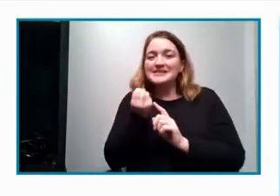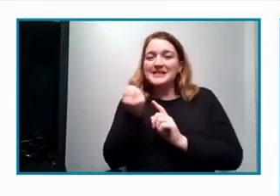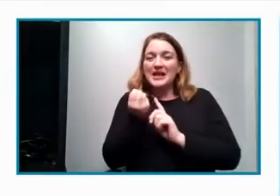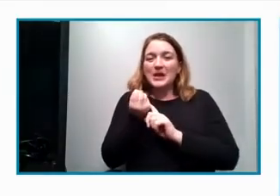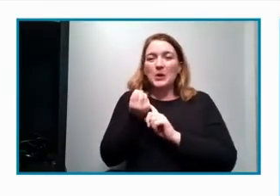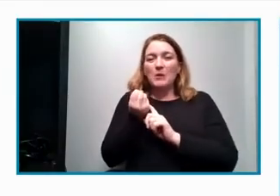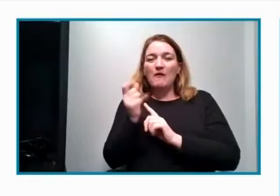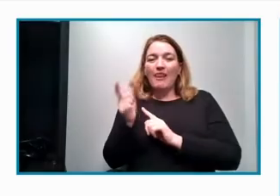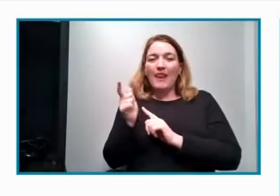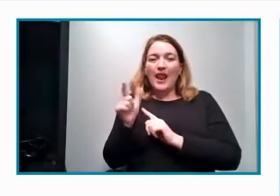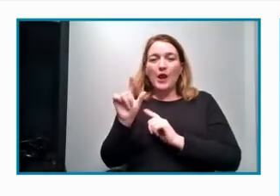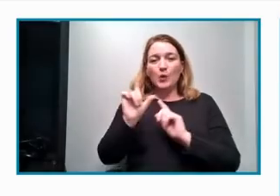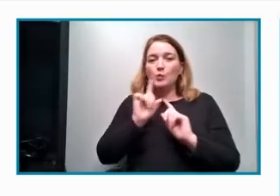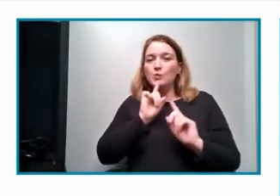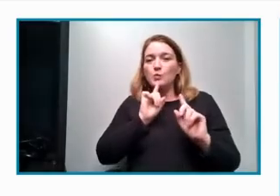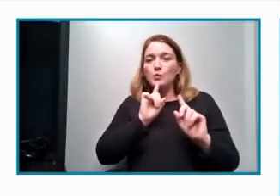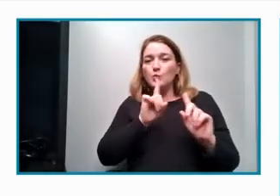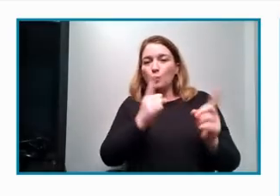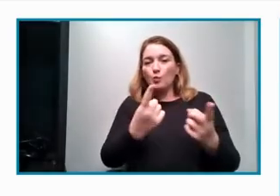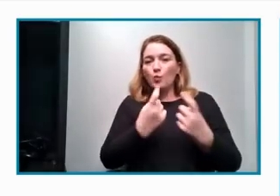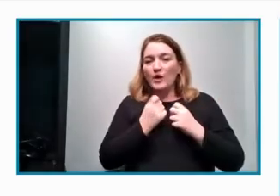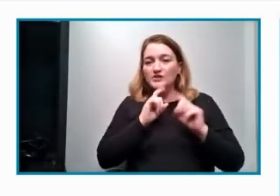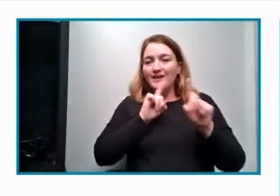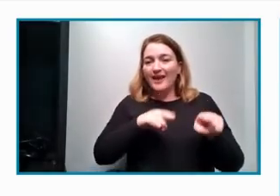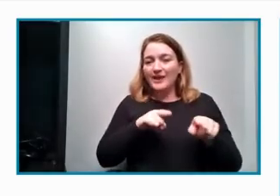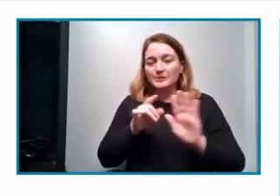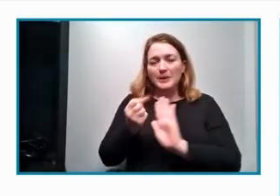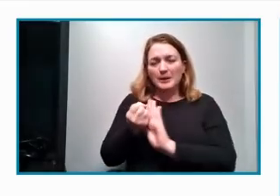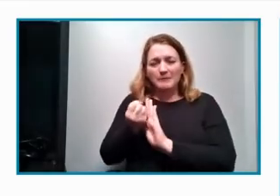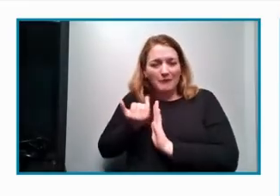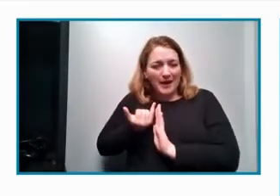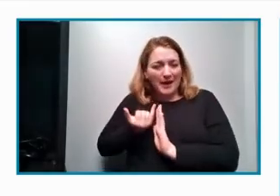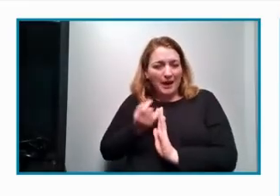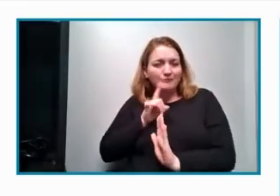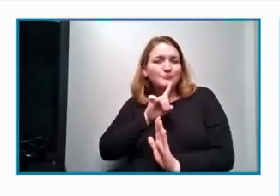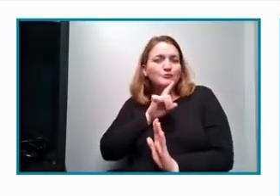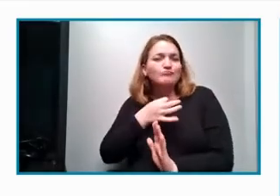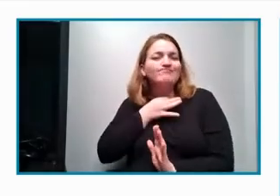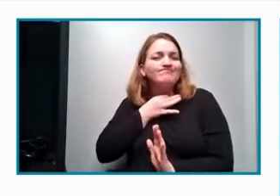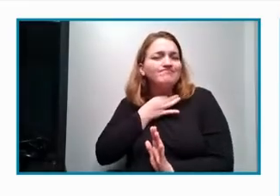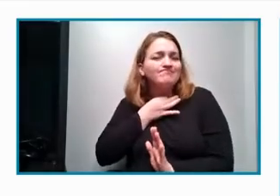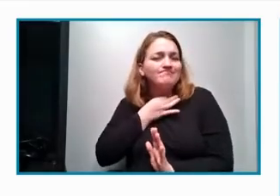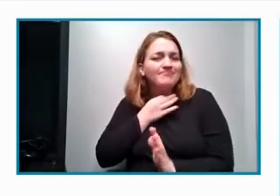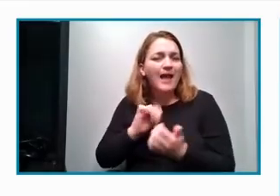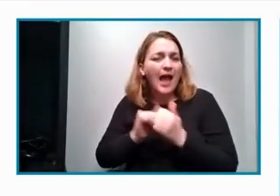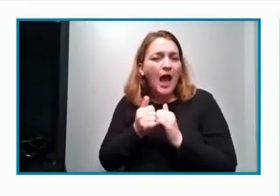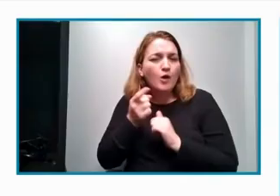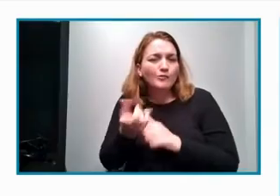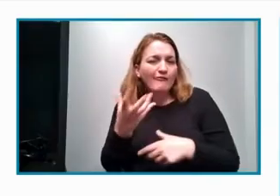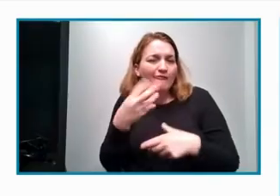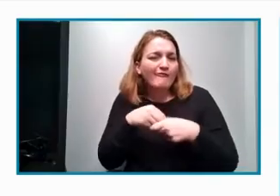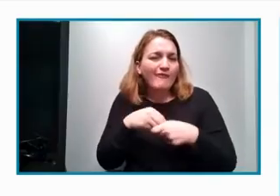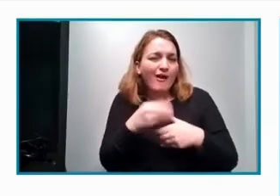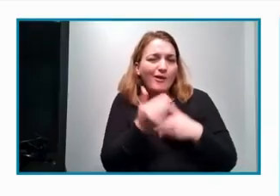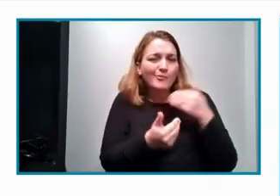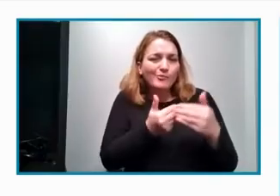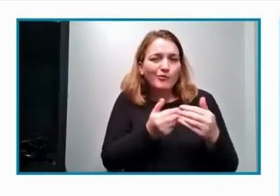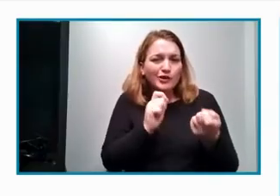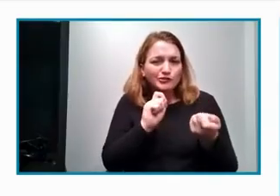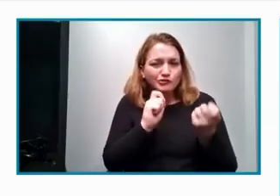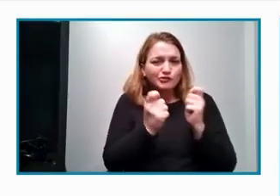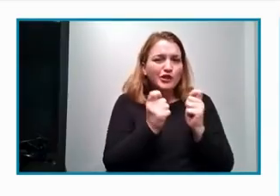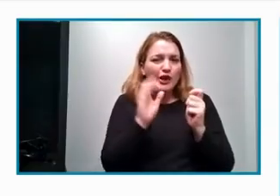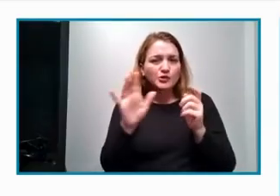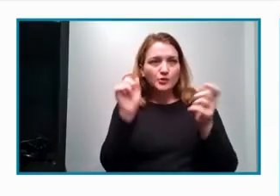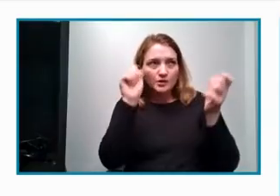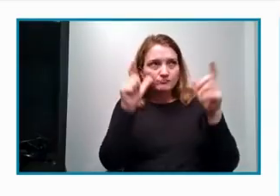for now, would love to know, how did being a part of this process change the way you thought about developing